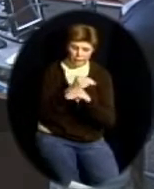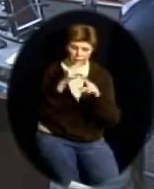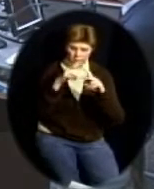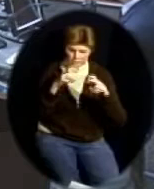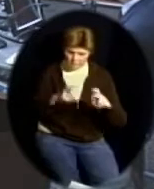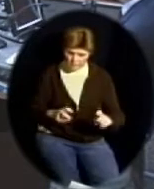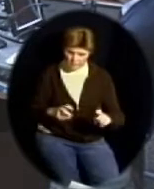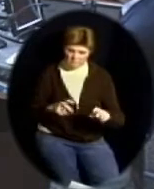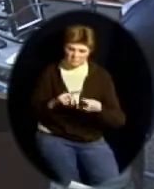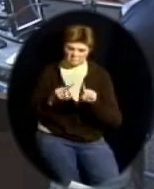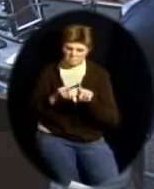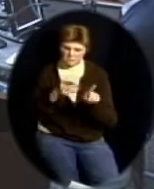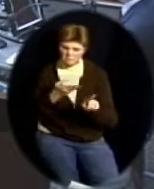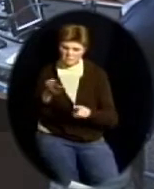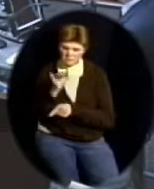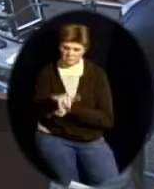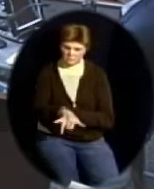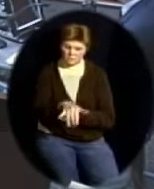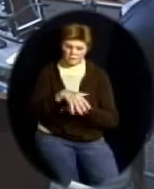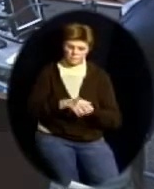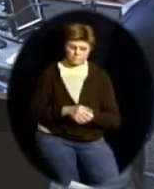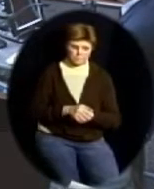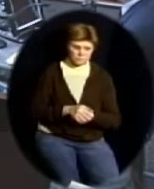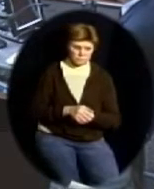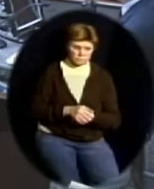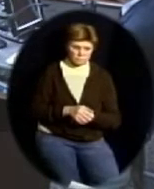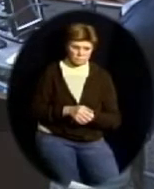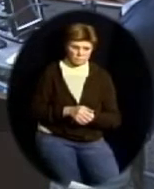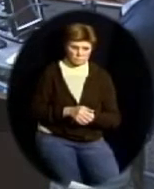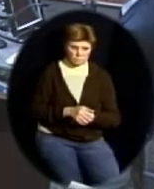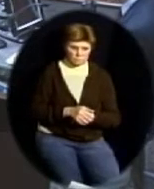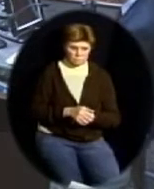certainly commend the staff for the advancements made on this document.